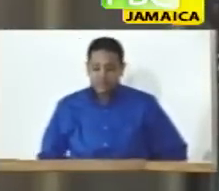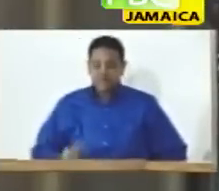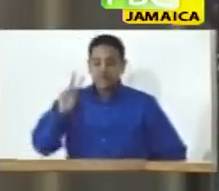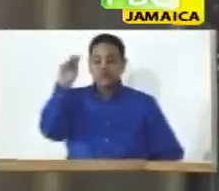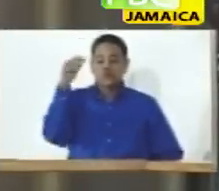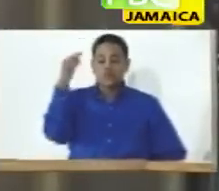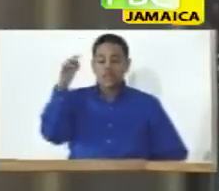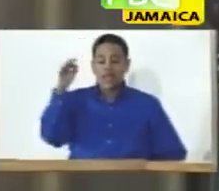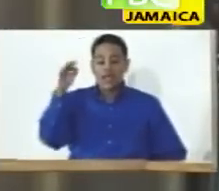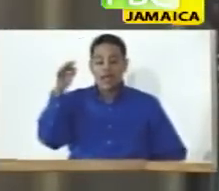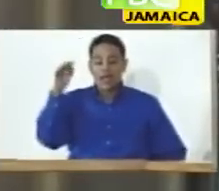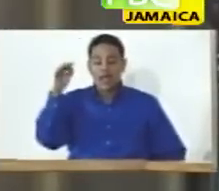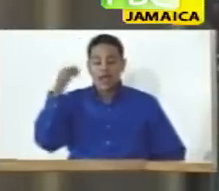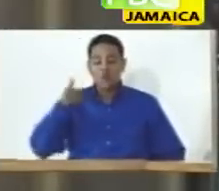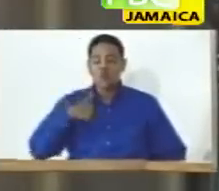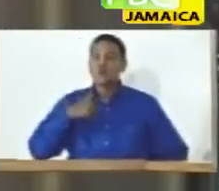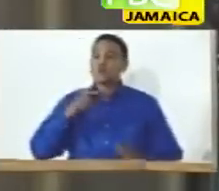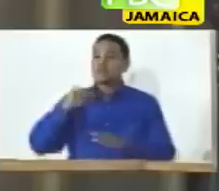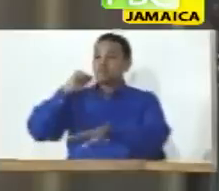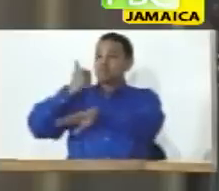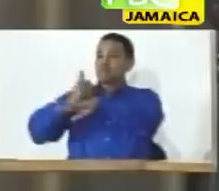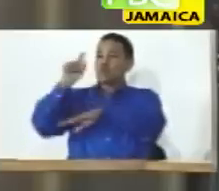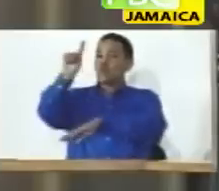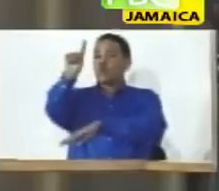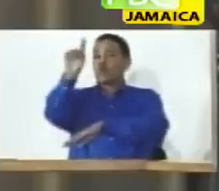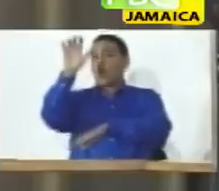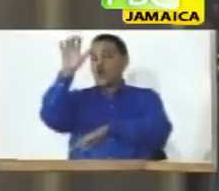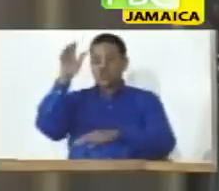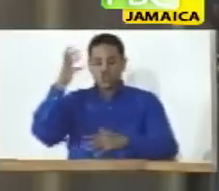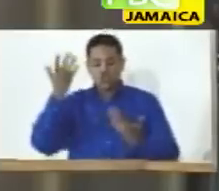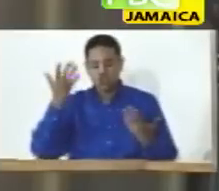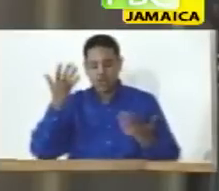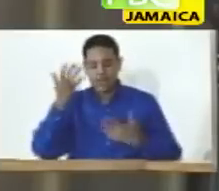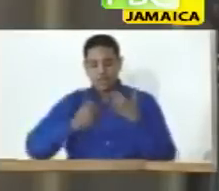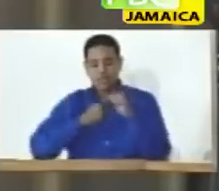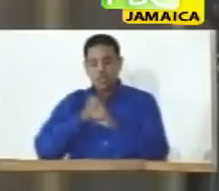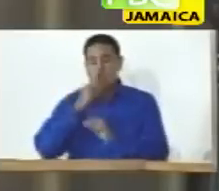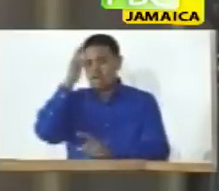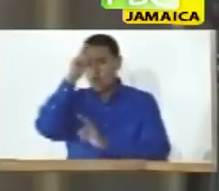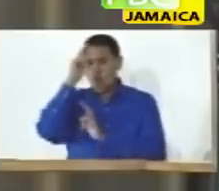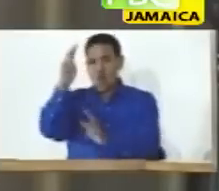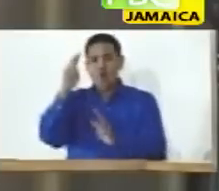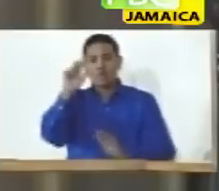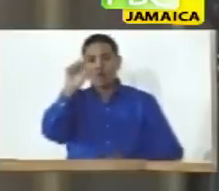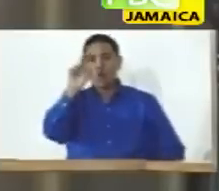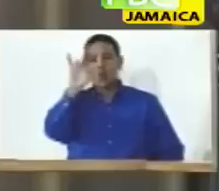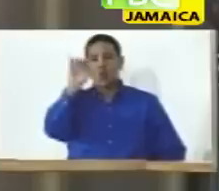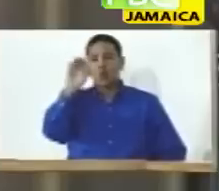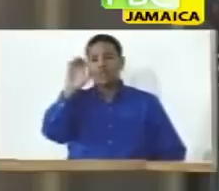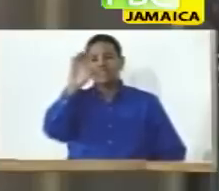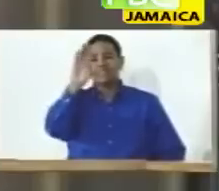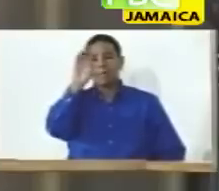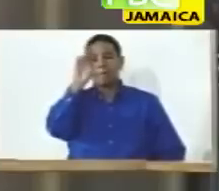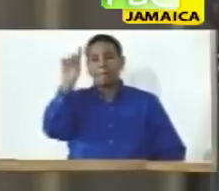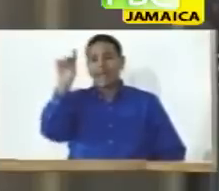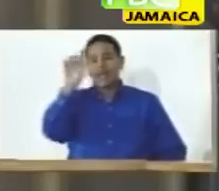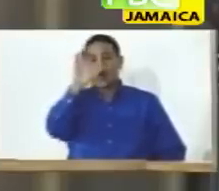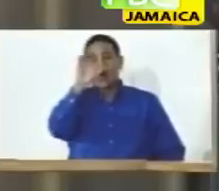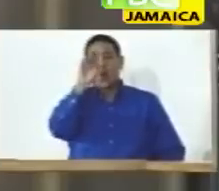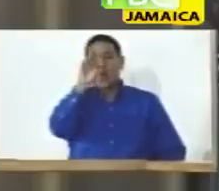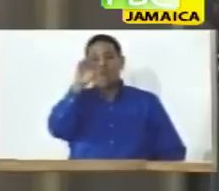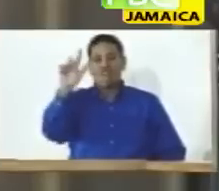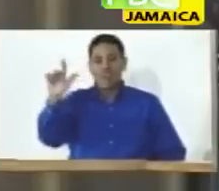2019, we marked the centenary of the Honorable Louise Bennett Coverly Miss Lou with